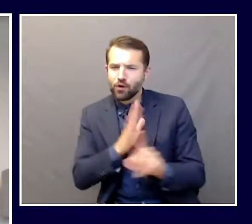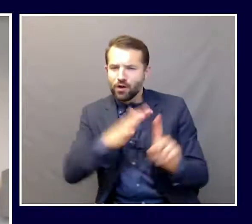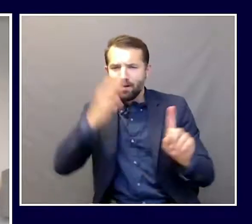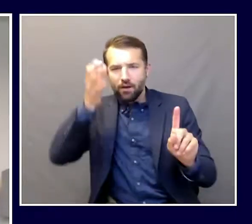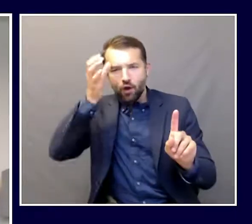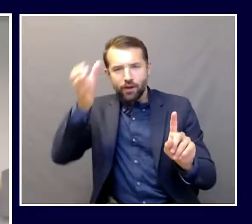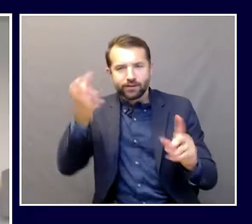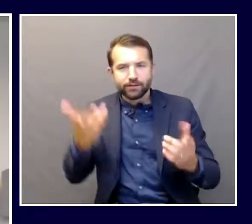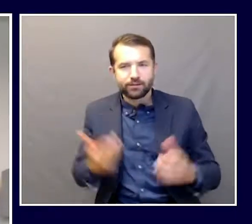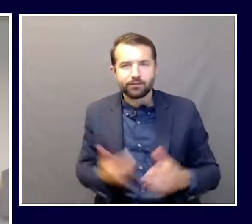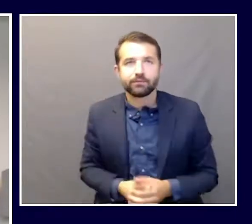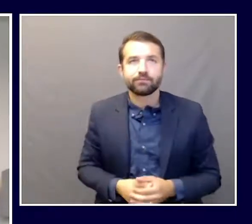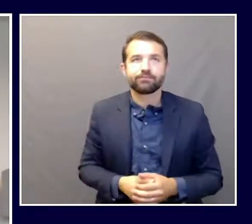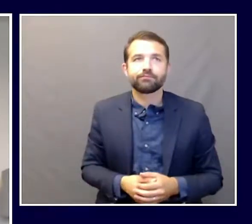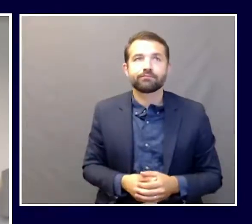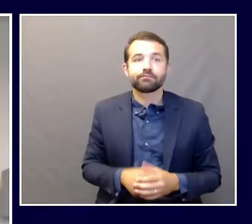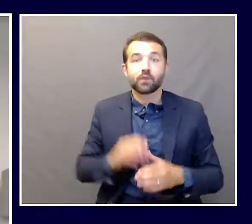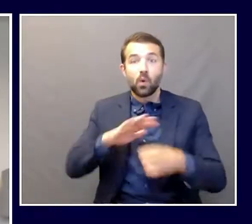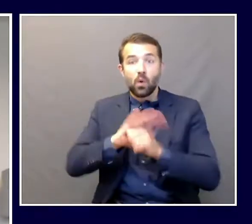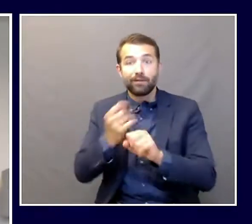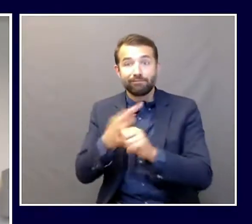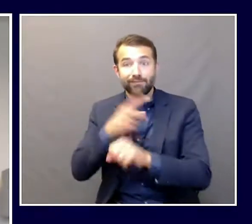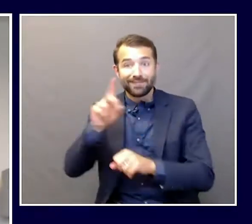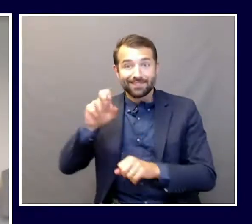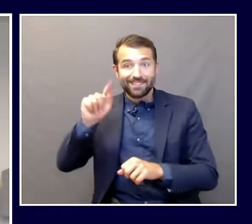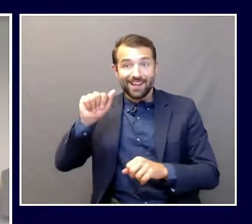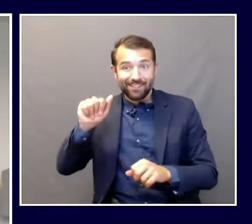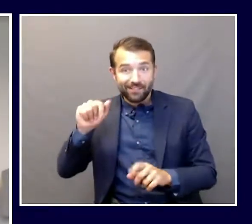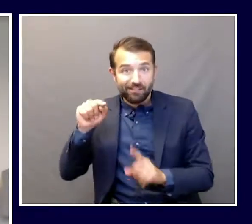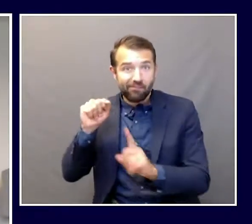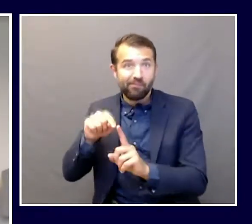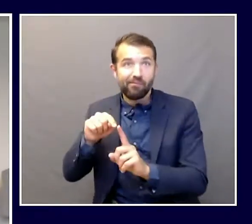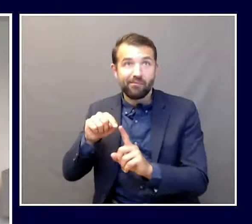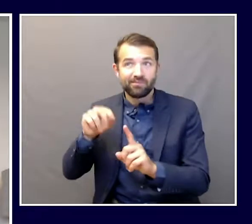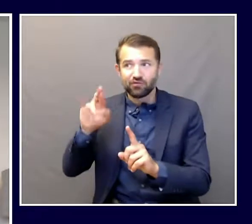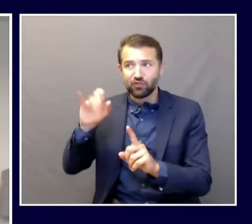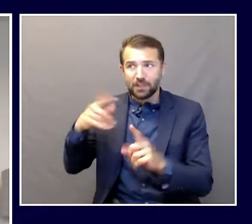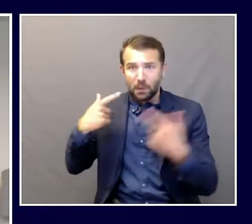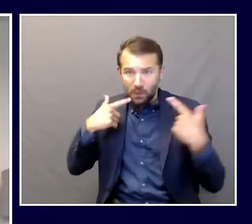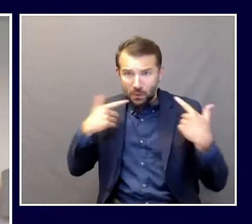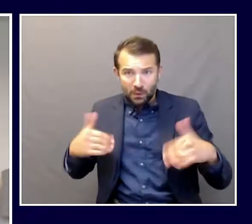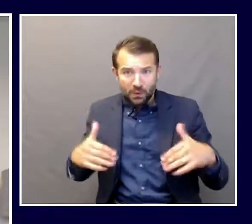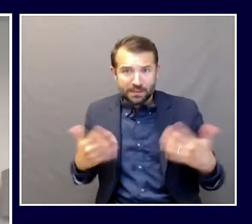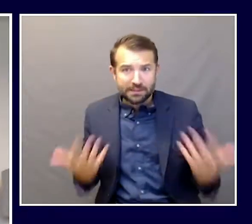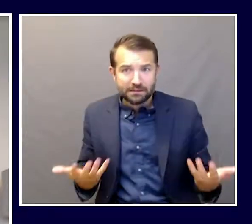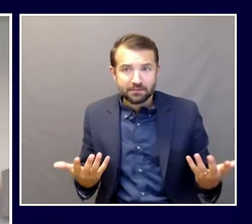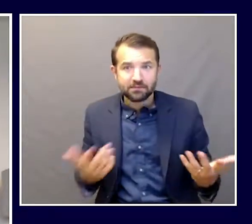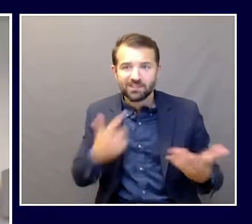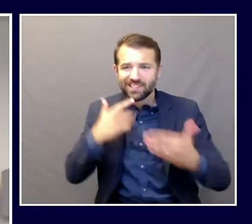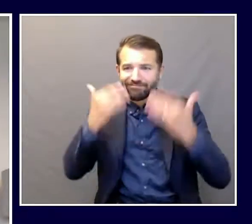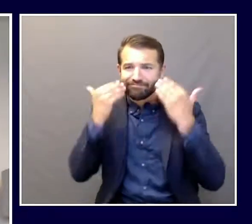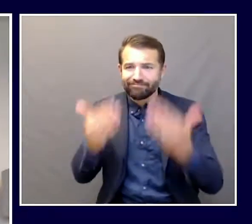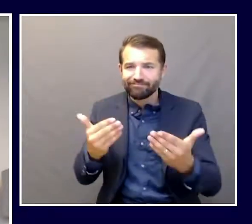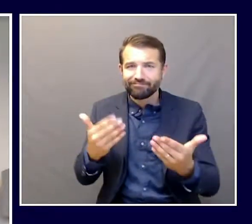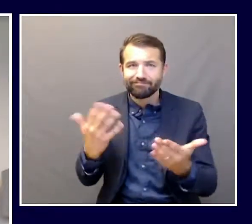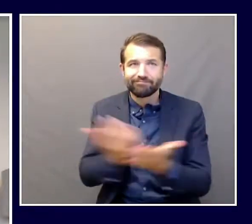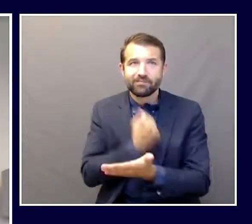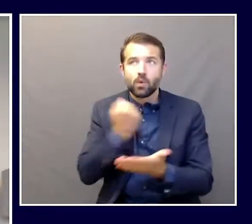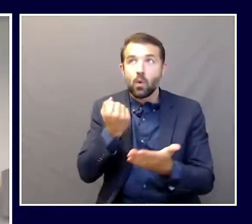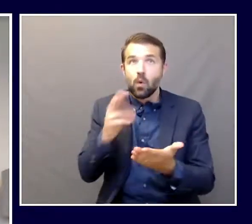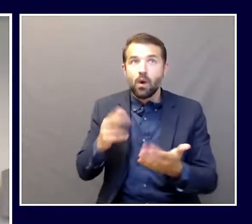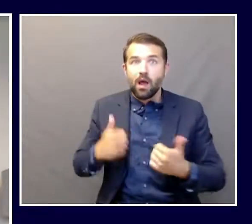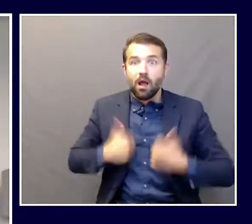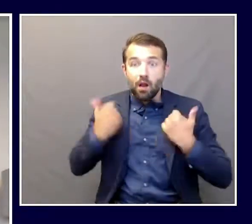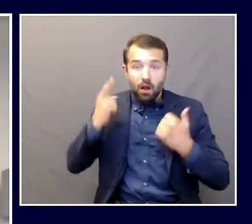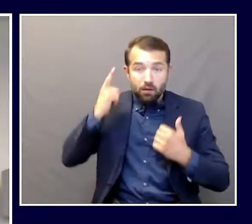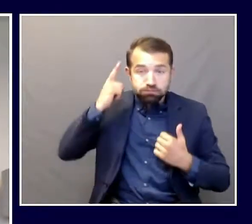unvaccinated portions of the state. For others, Kevin, it may just be there's not a place to get vaccinated anywhere near them. That's a sign. That's